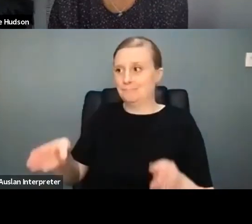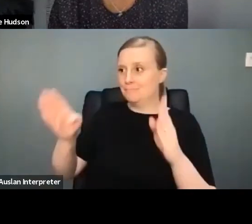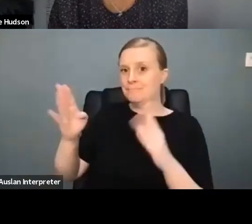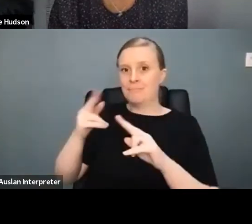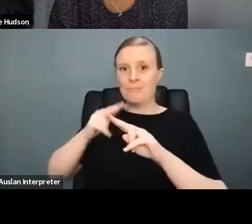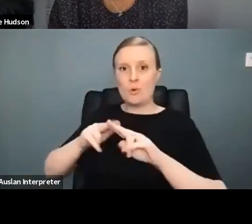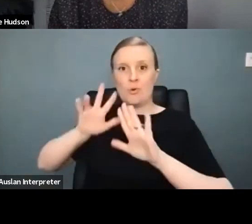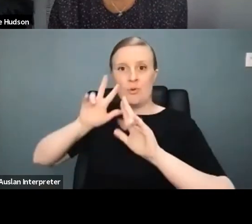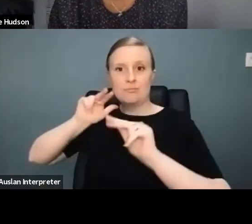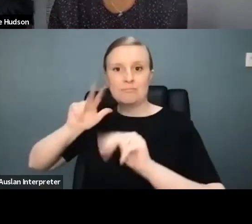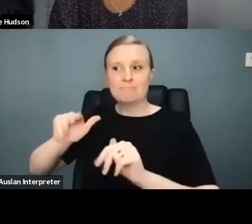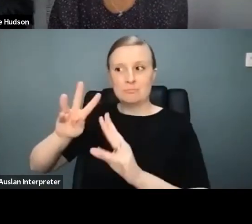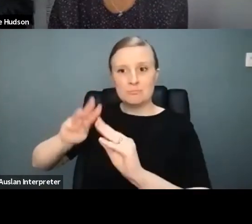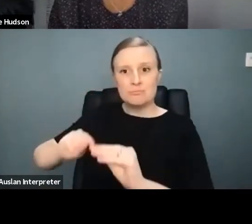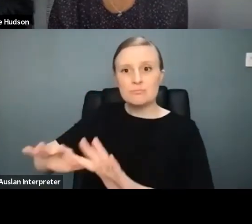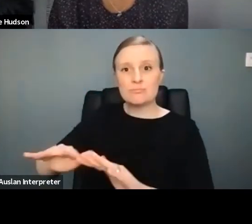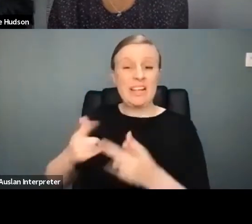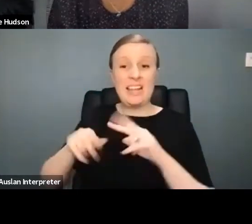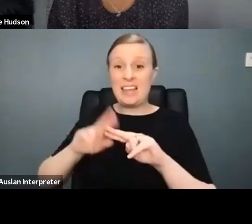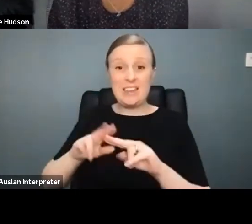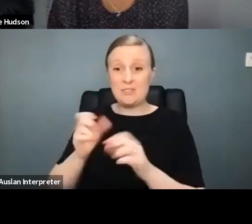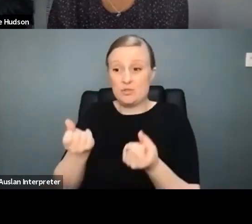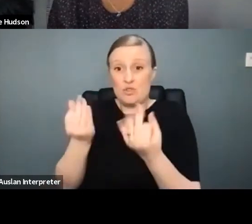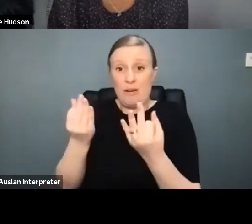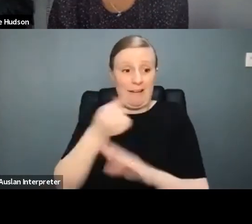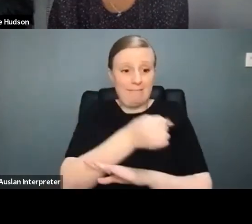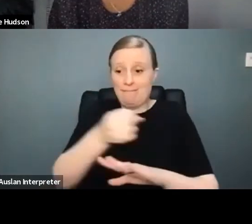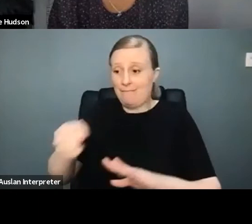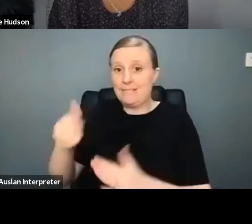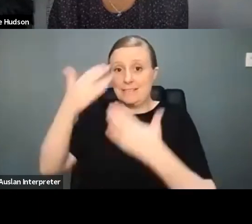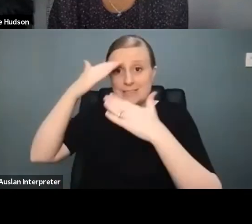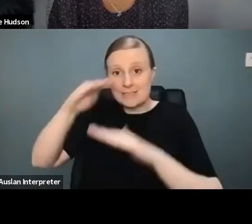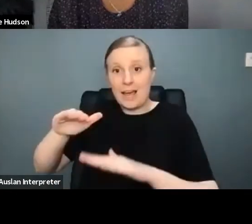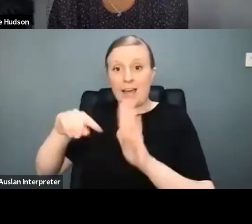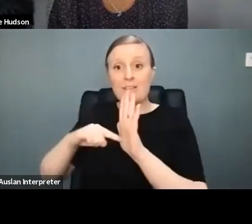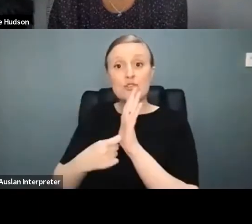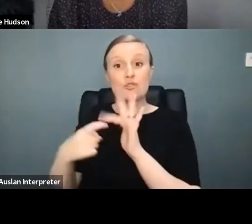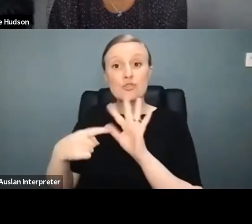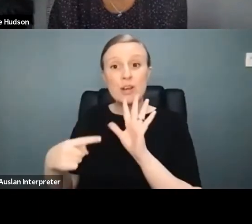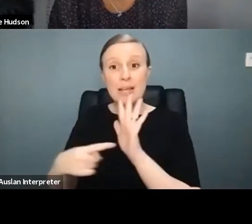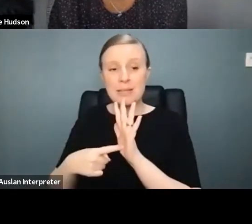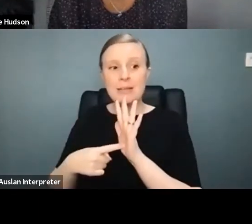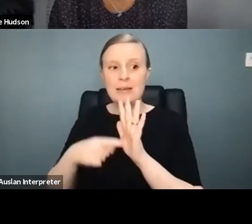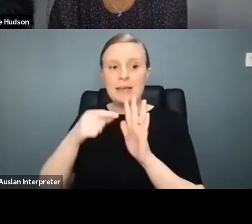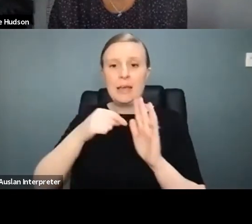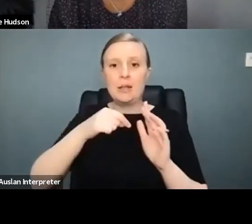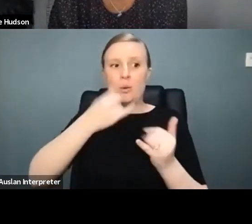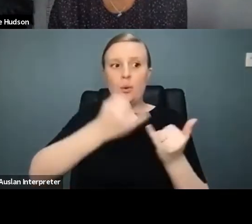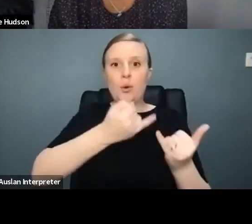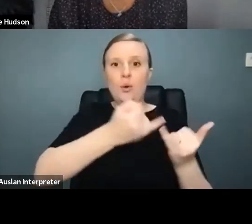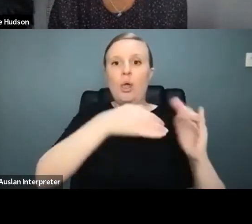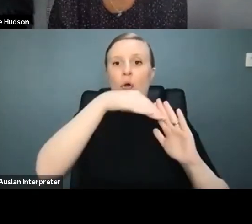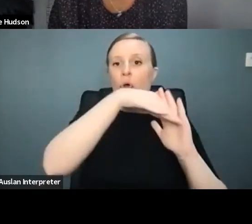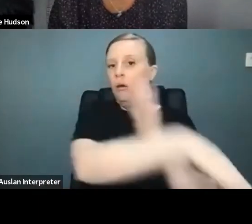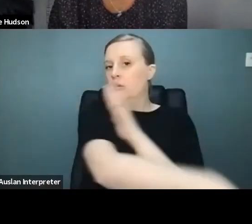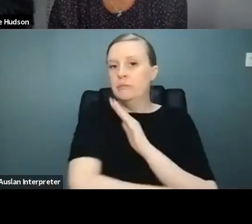quickly, and it's and absolutely, Susie, it takes funding. It's